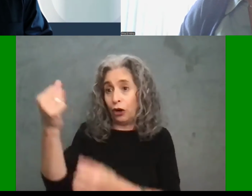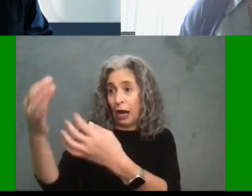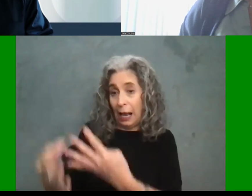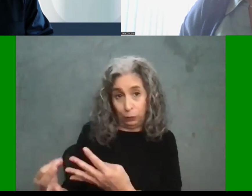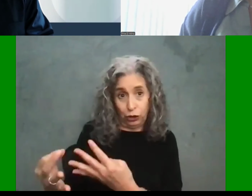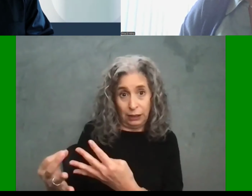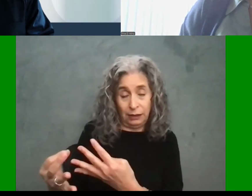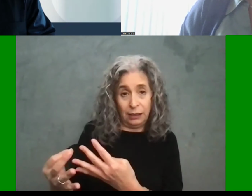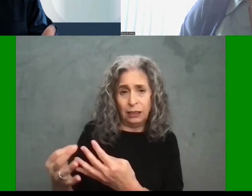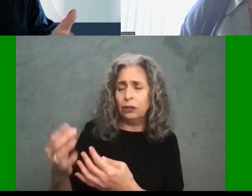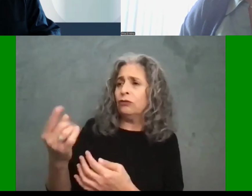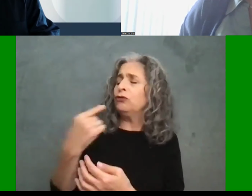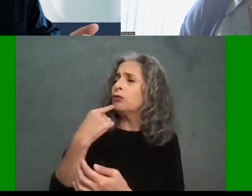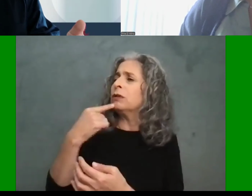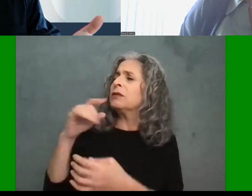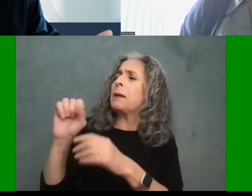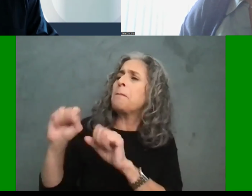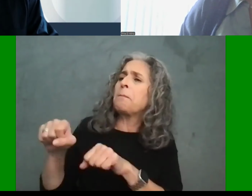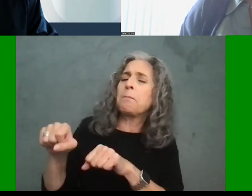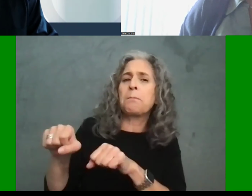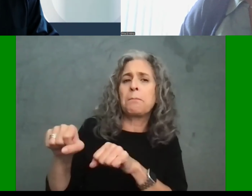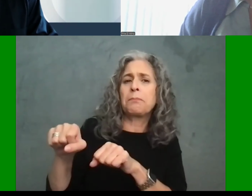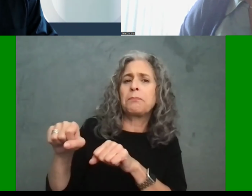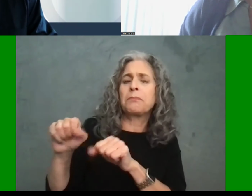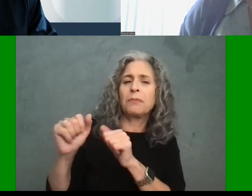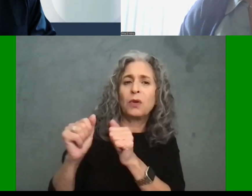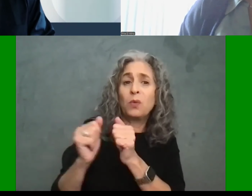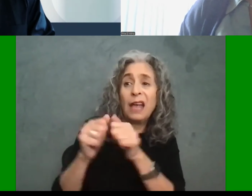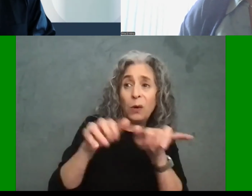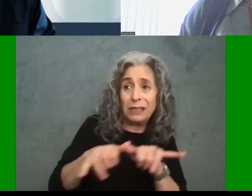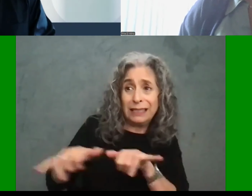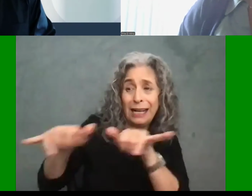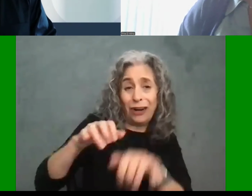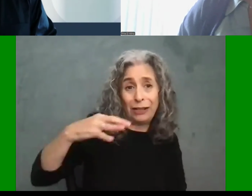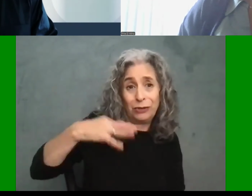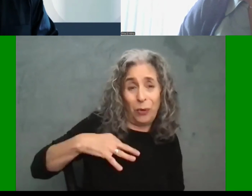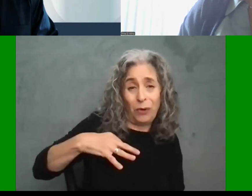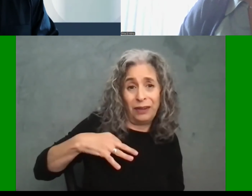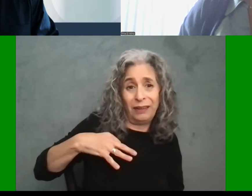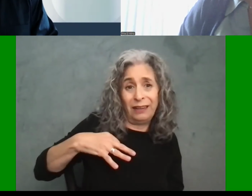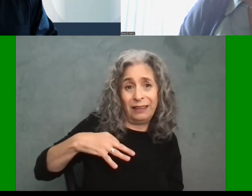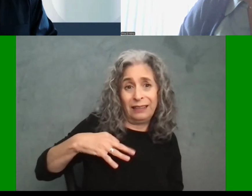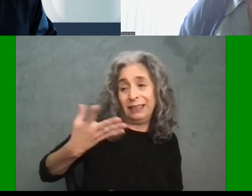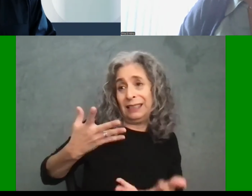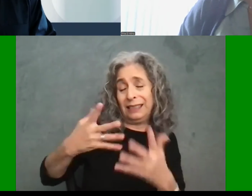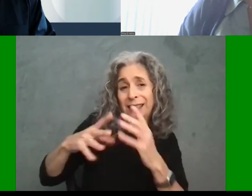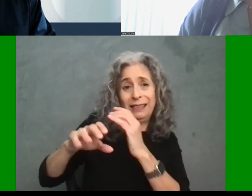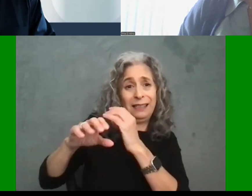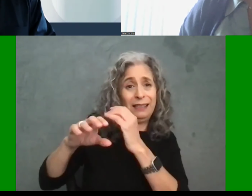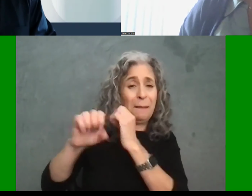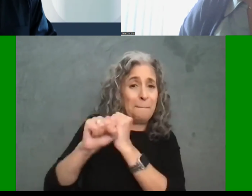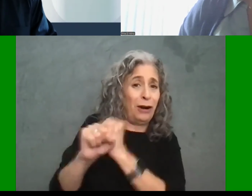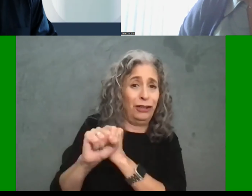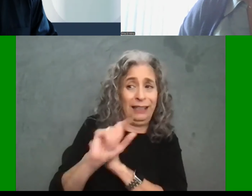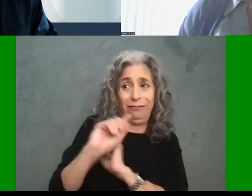the alternative is to say for without a standardized score, the alternative is just marketing, where people just